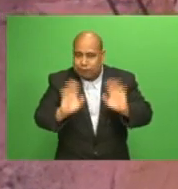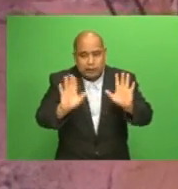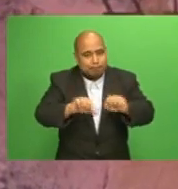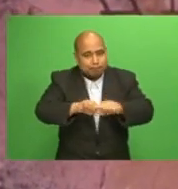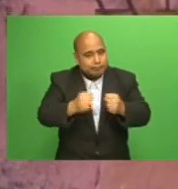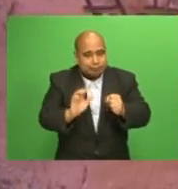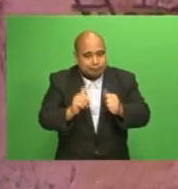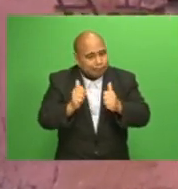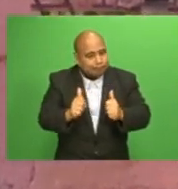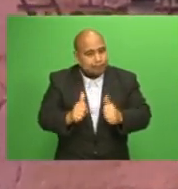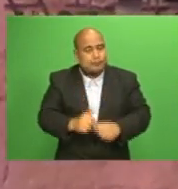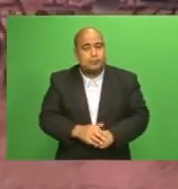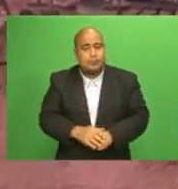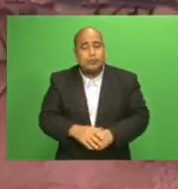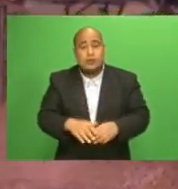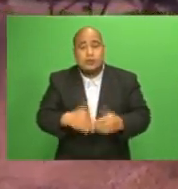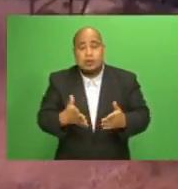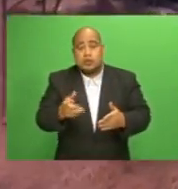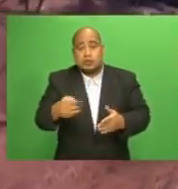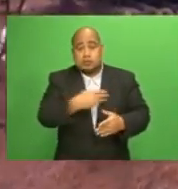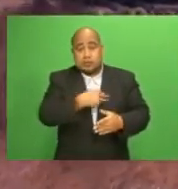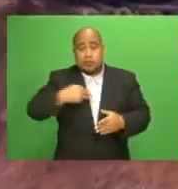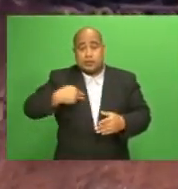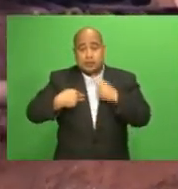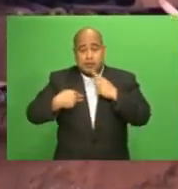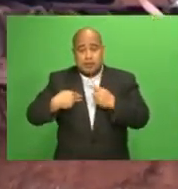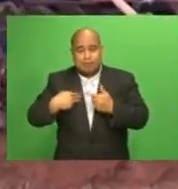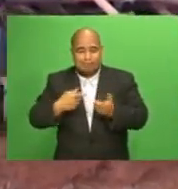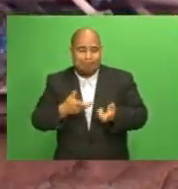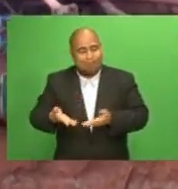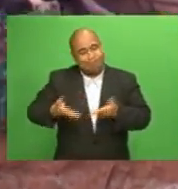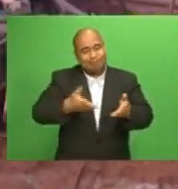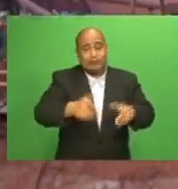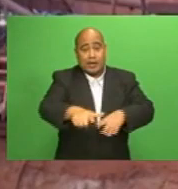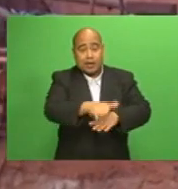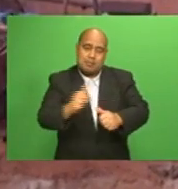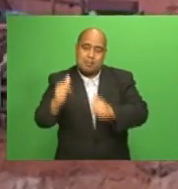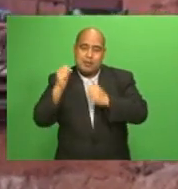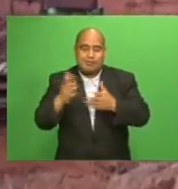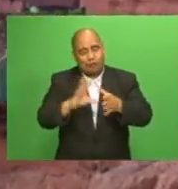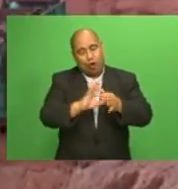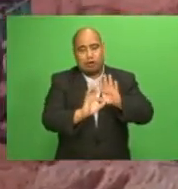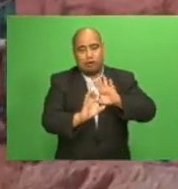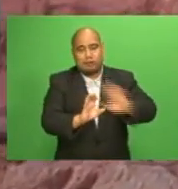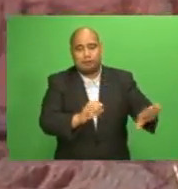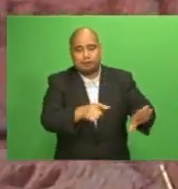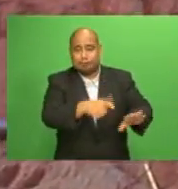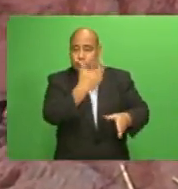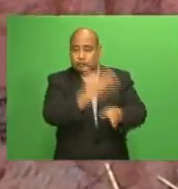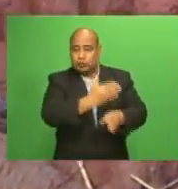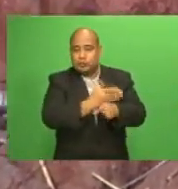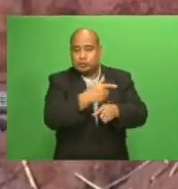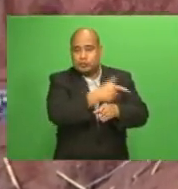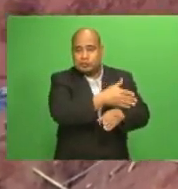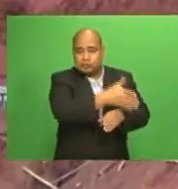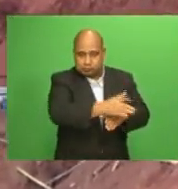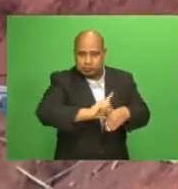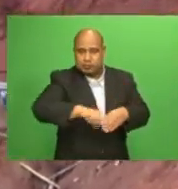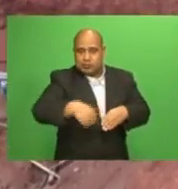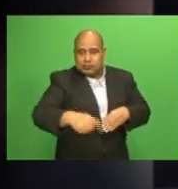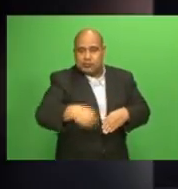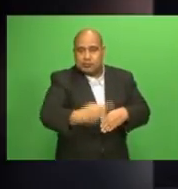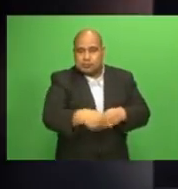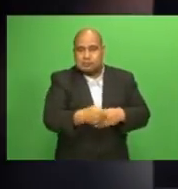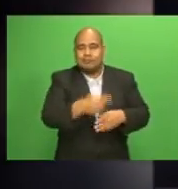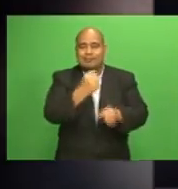Usamate adds the returns to the landowners has been great as they are given employment and continue to be employed by the company.